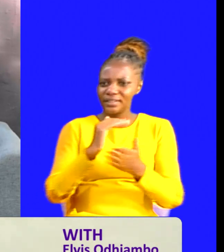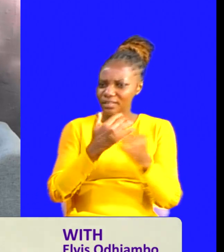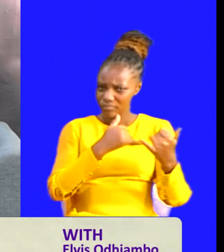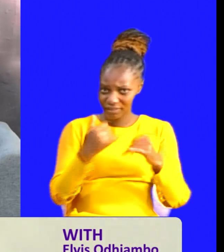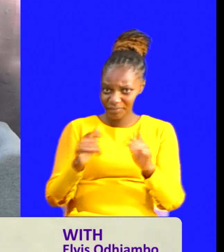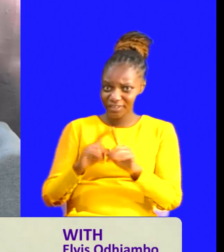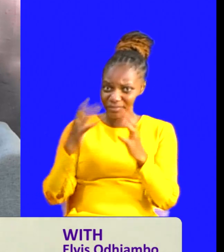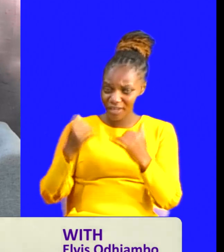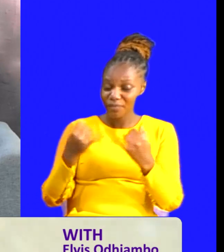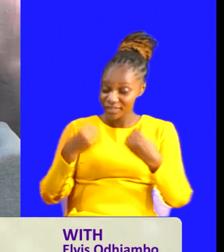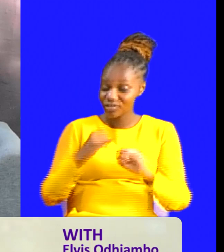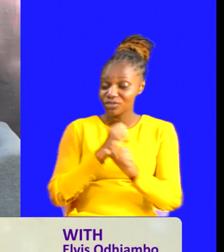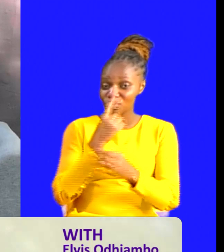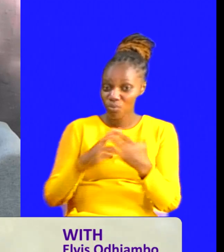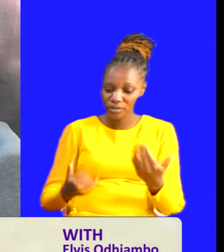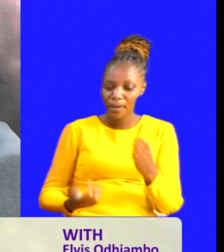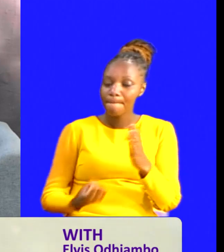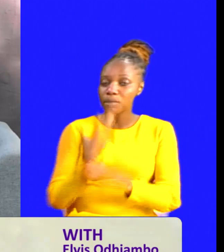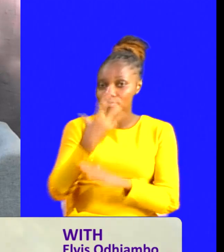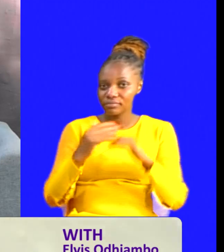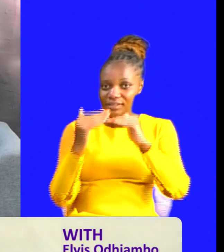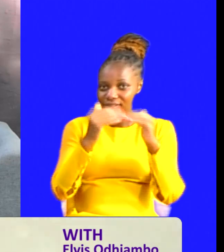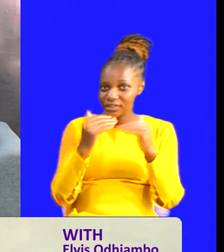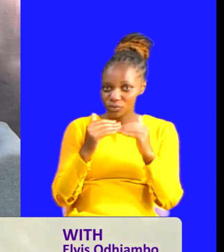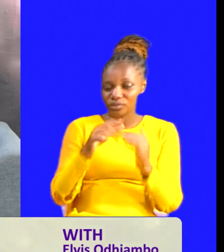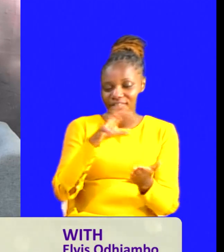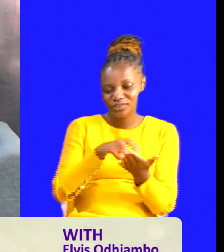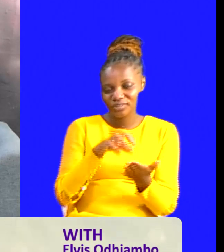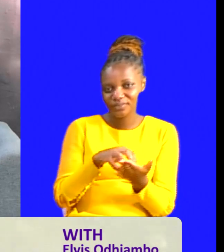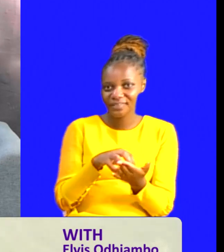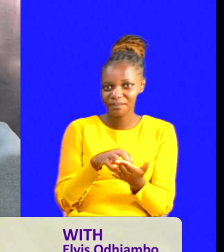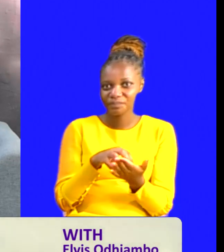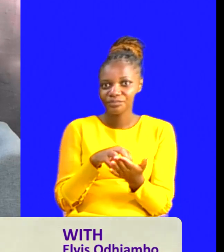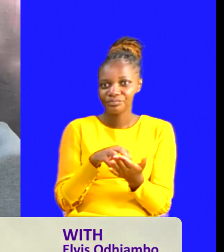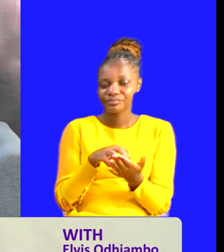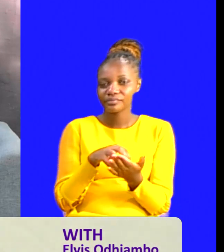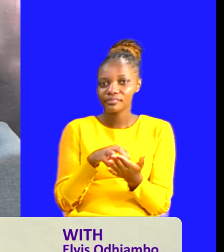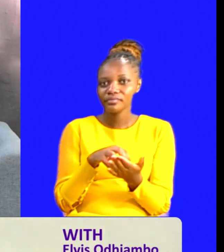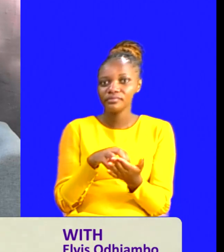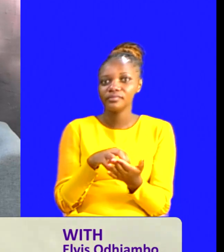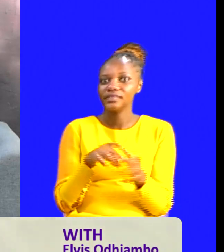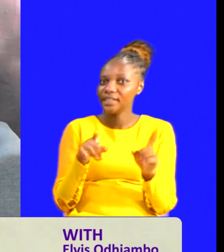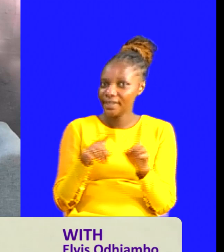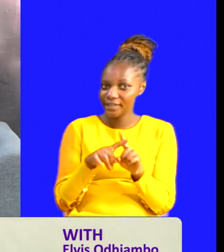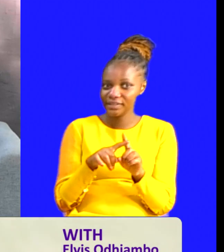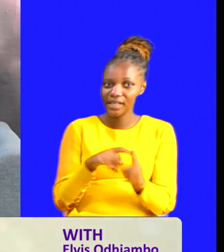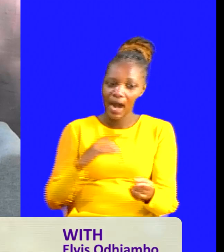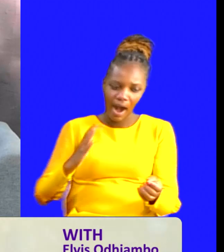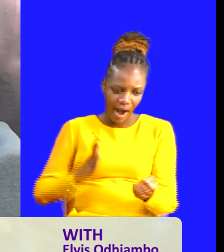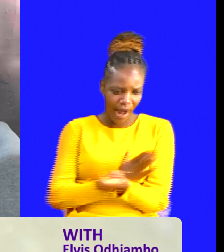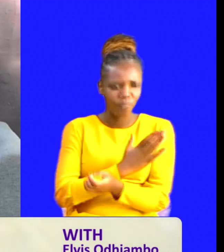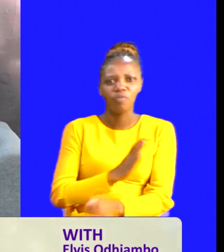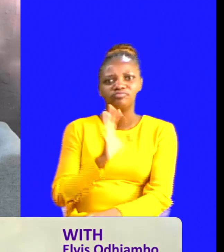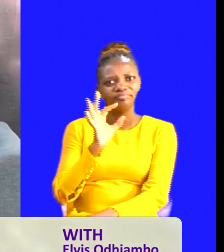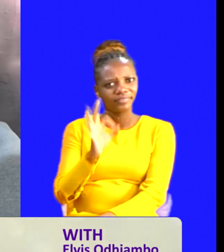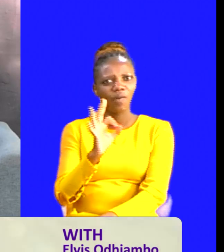now, what they're trying to do is creating an equal situation. So that the handball was given, and